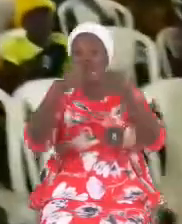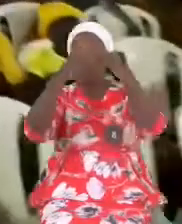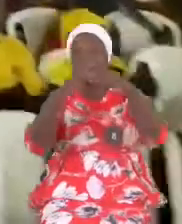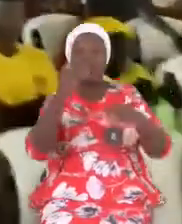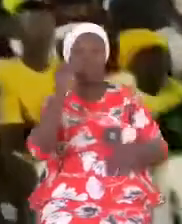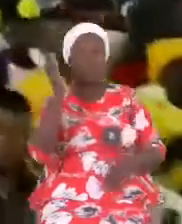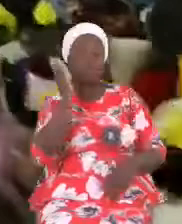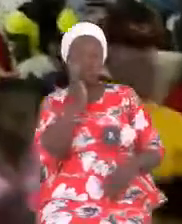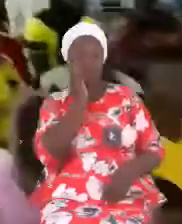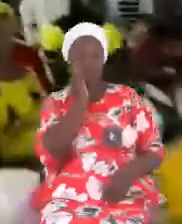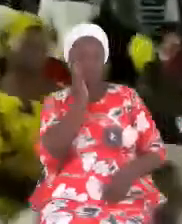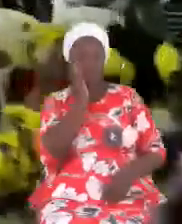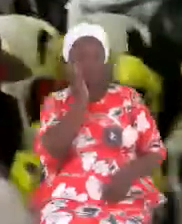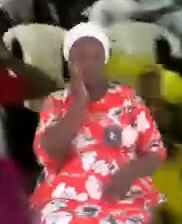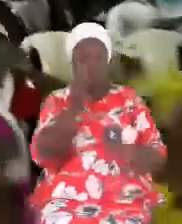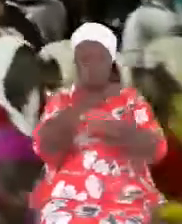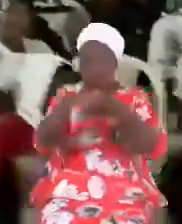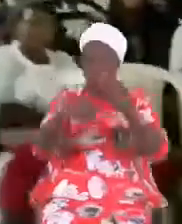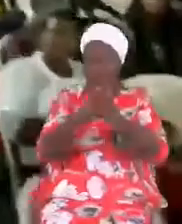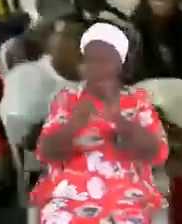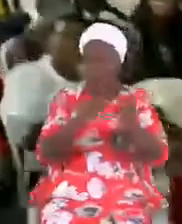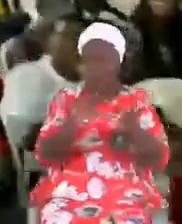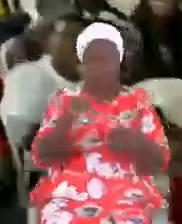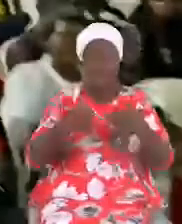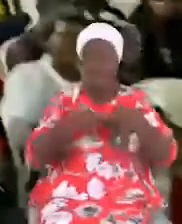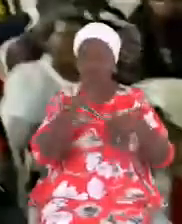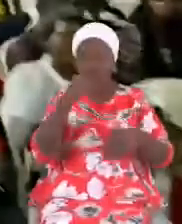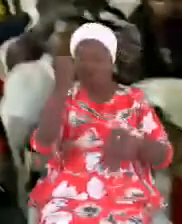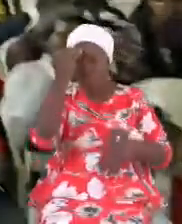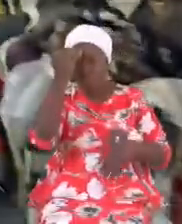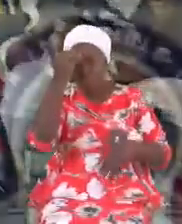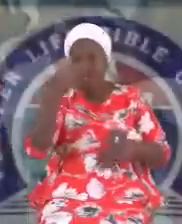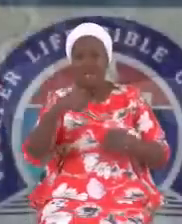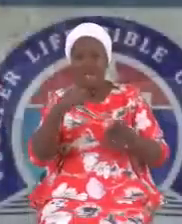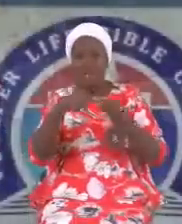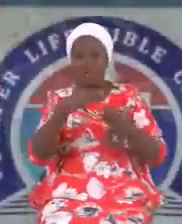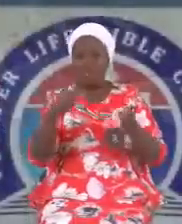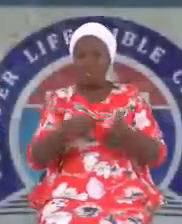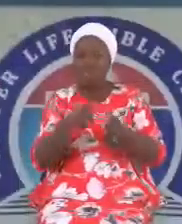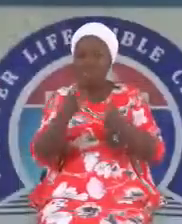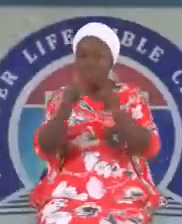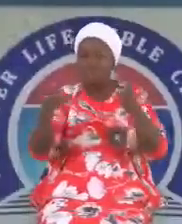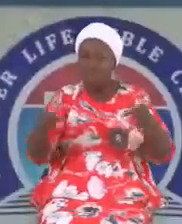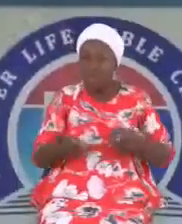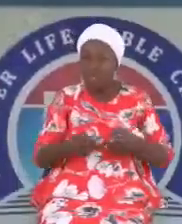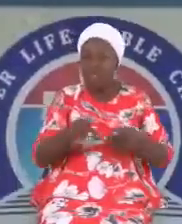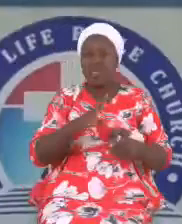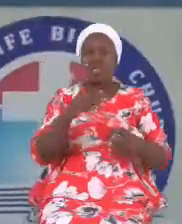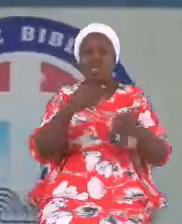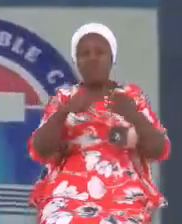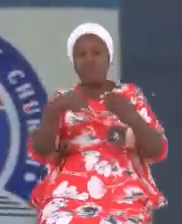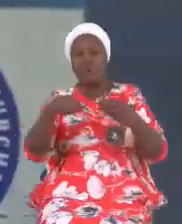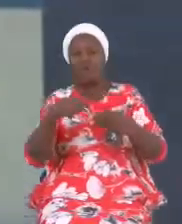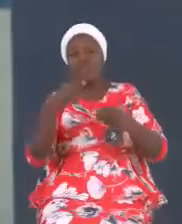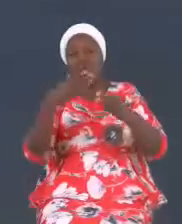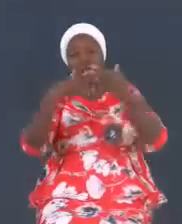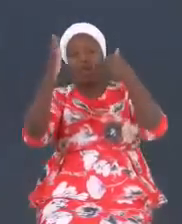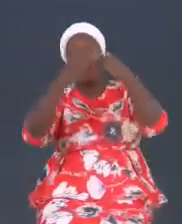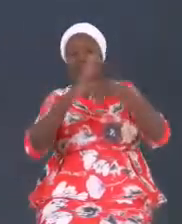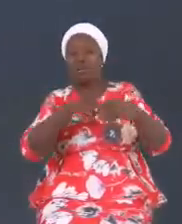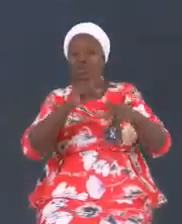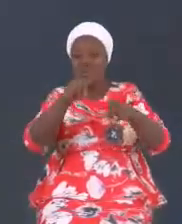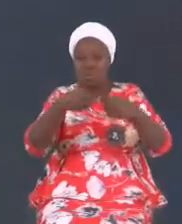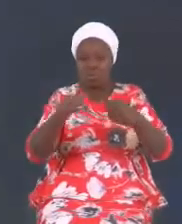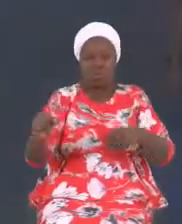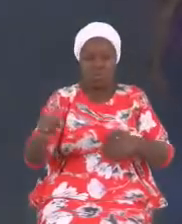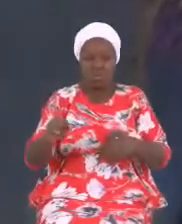people, they have not known about this destination, about heaven, and are going the